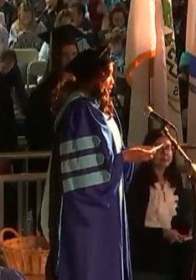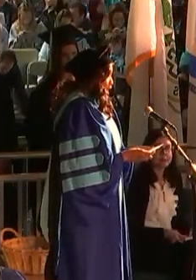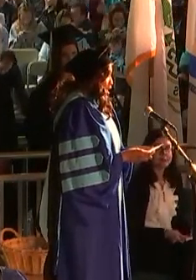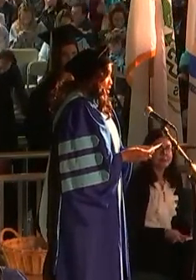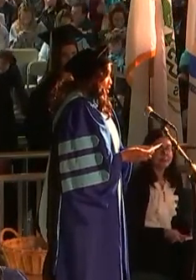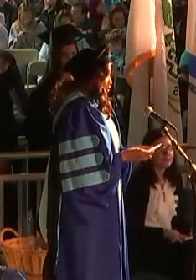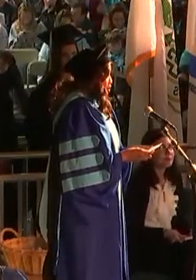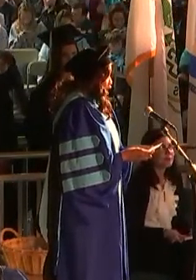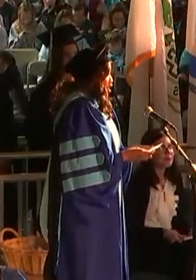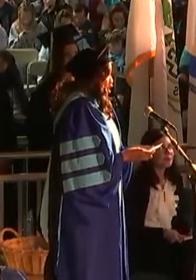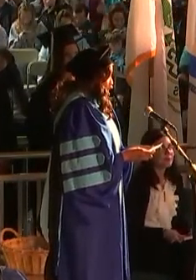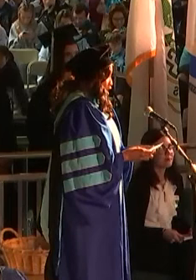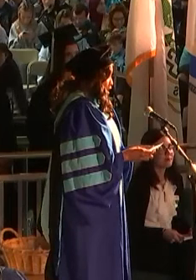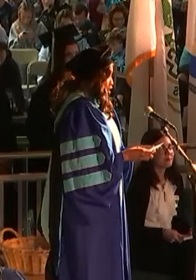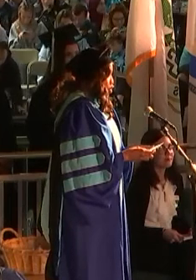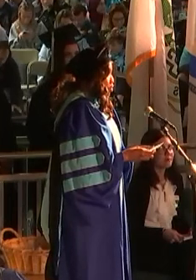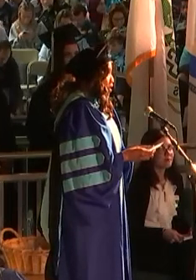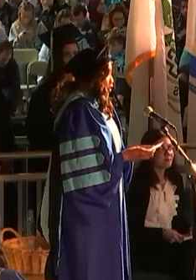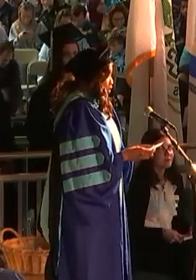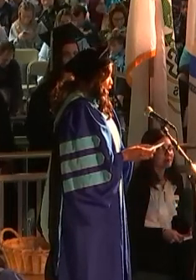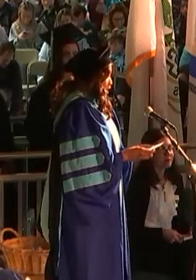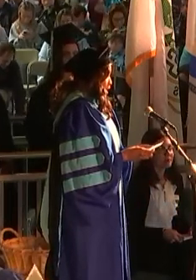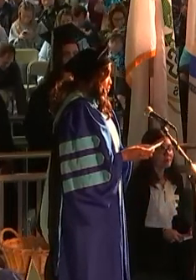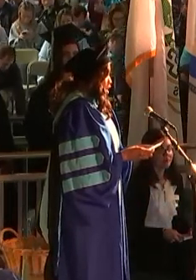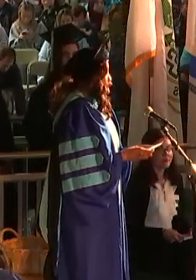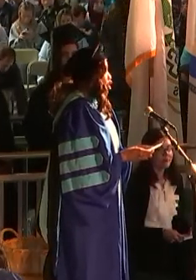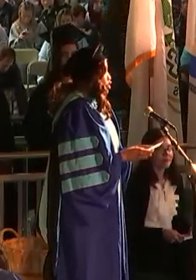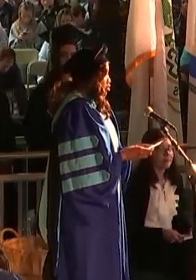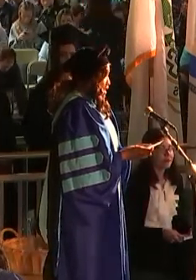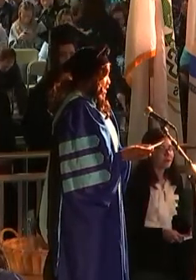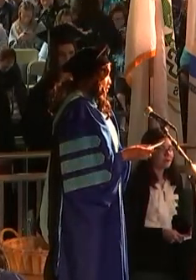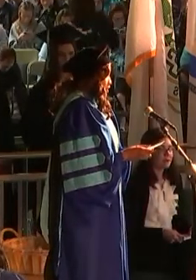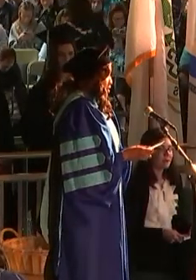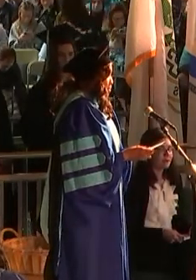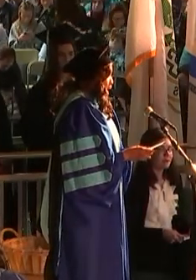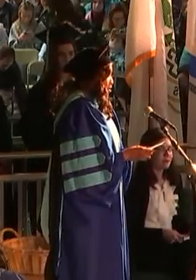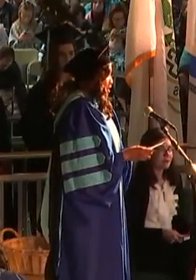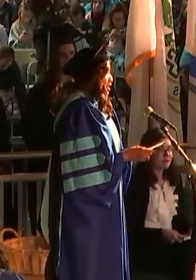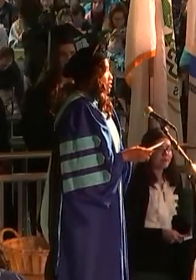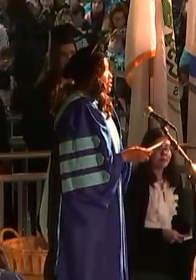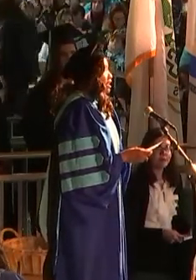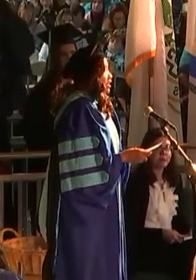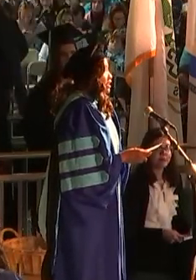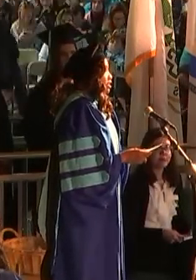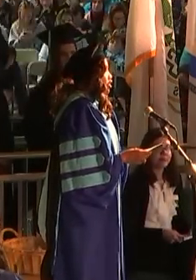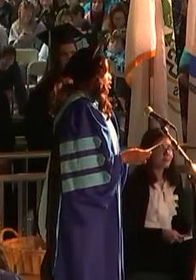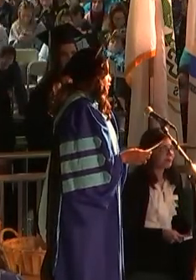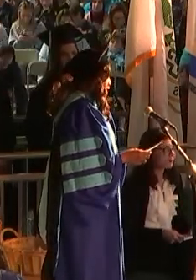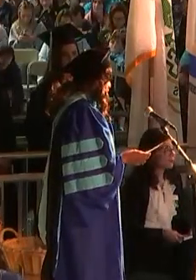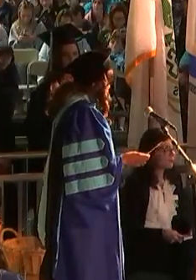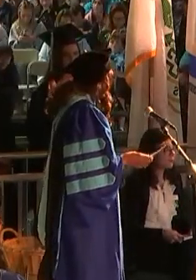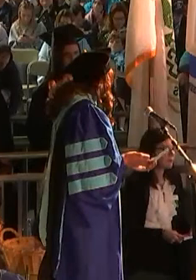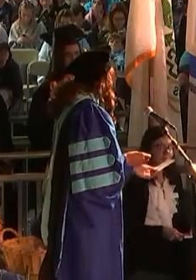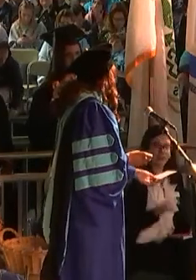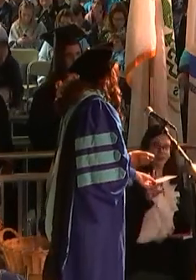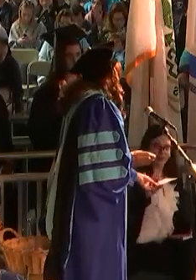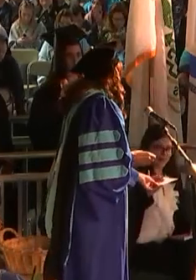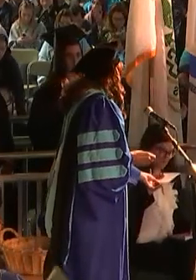Abigail Blair Clark, summa cum laude, also receiving paralegal studies